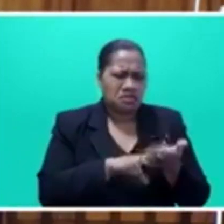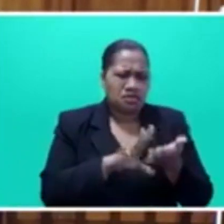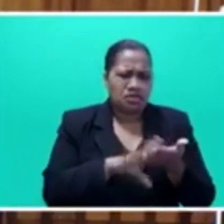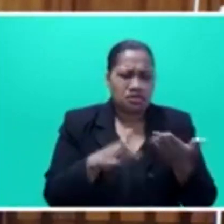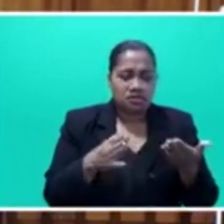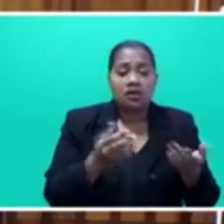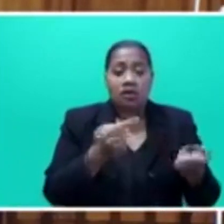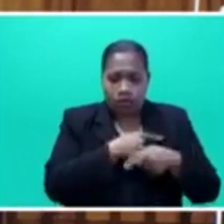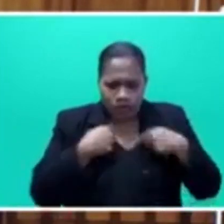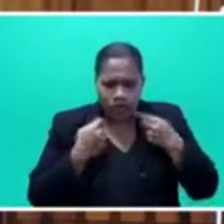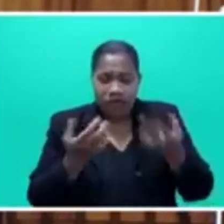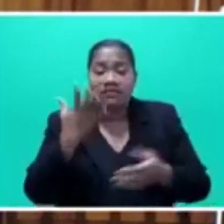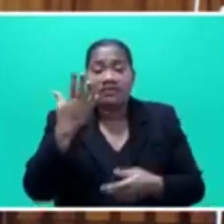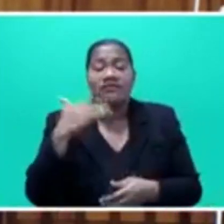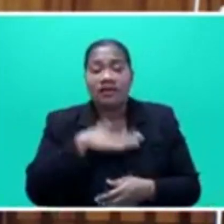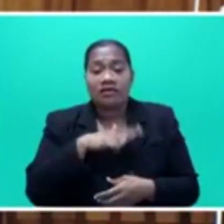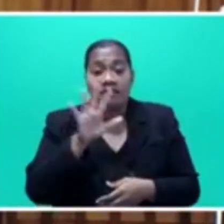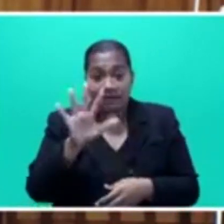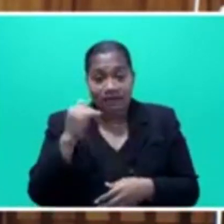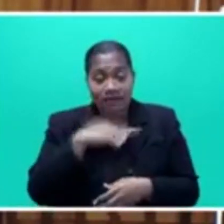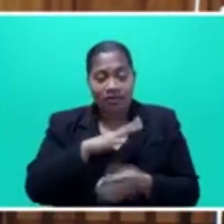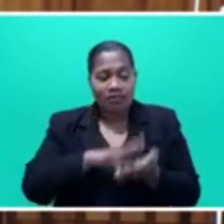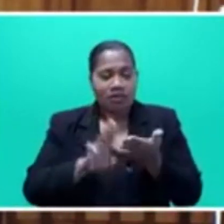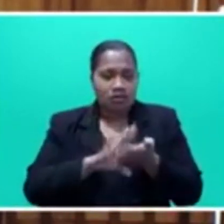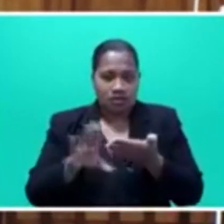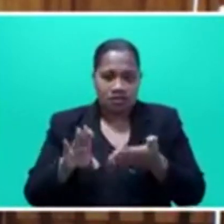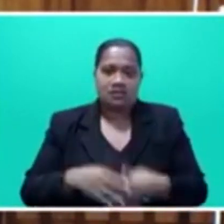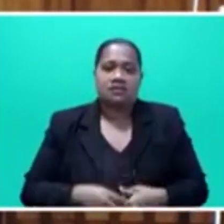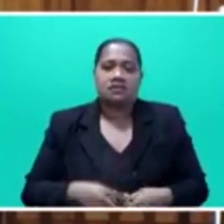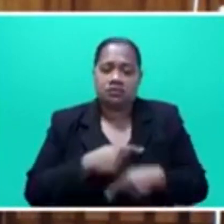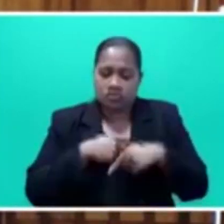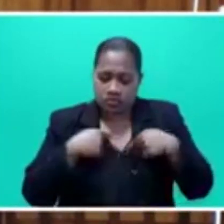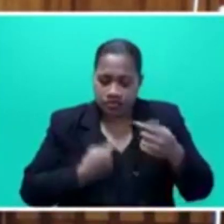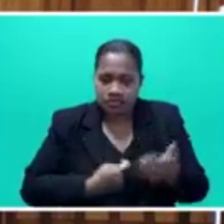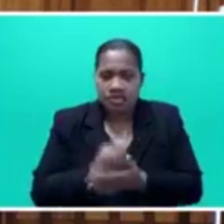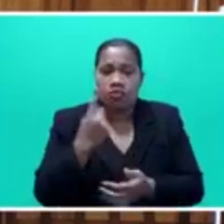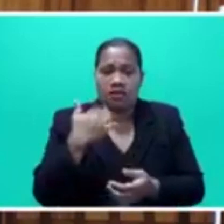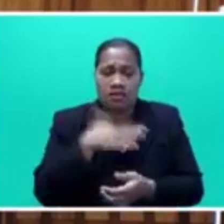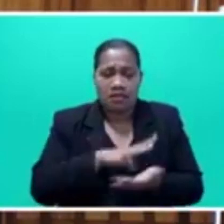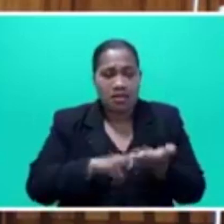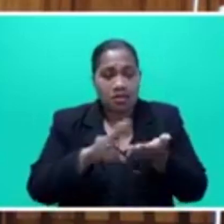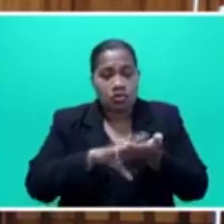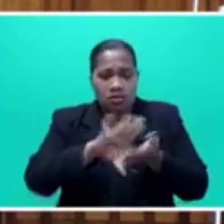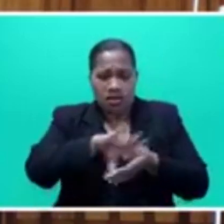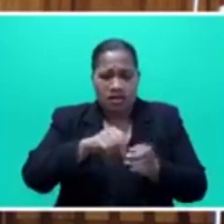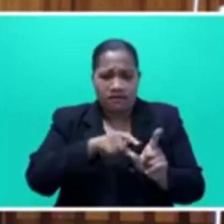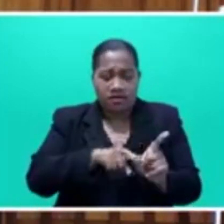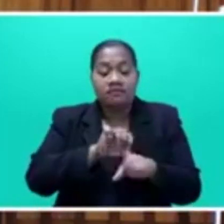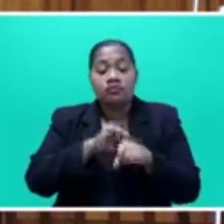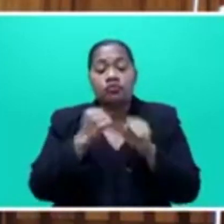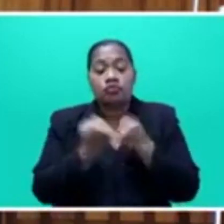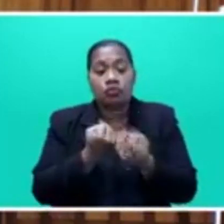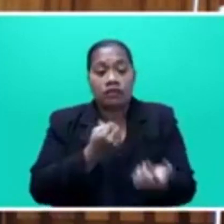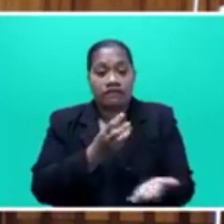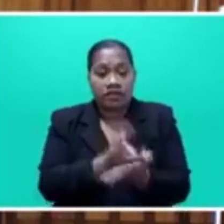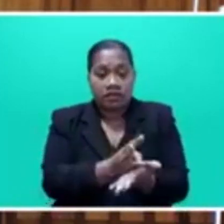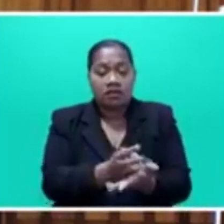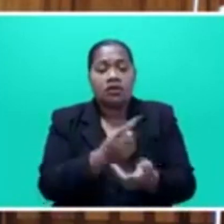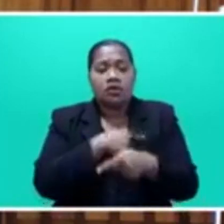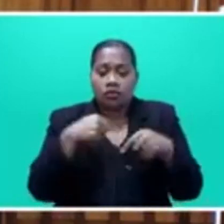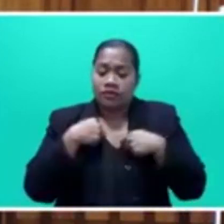Mr. Speaker, sir, direct and indirectly. We are paying over $100 million every year on social welfare. We have